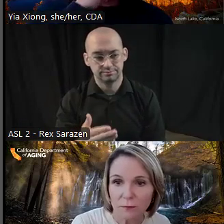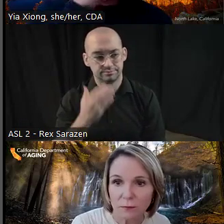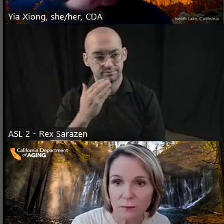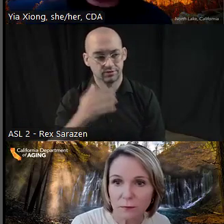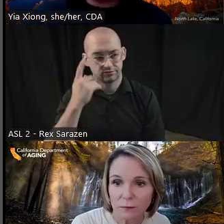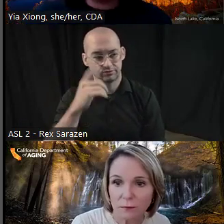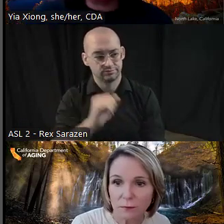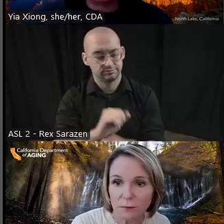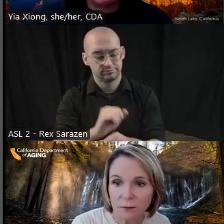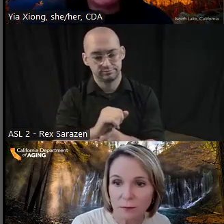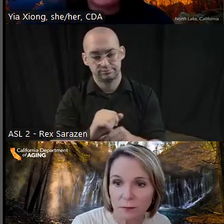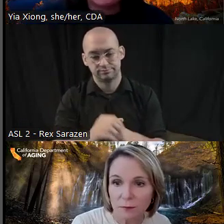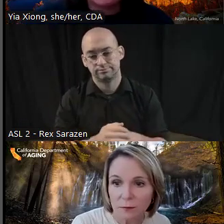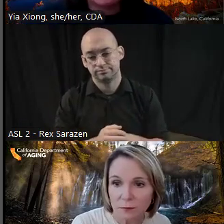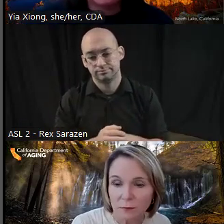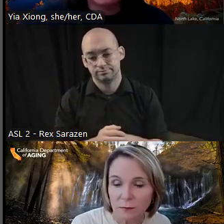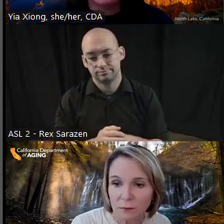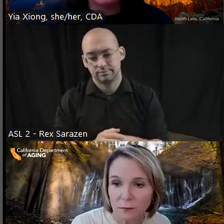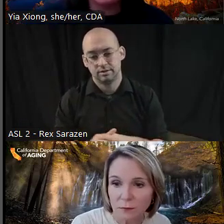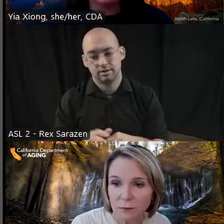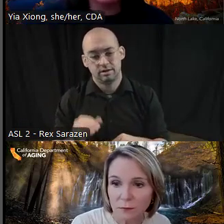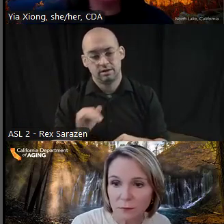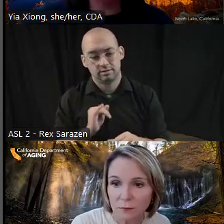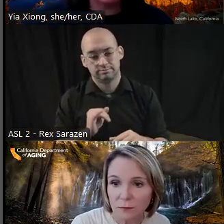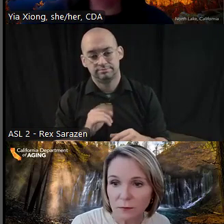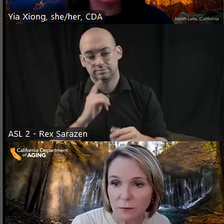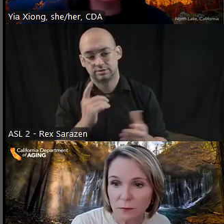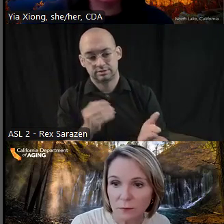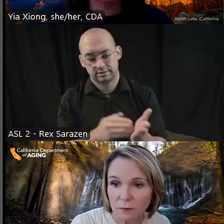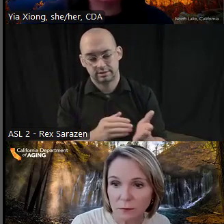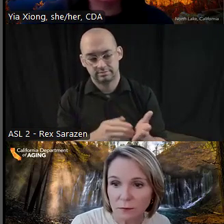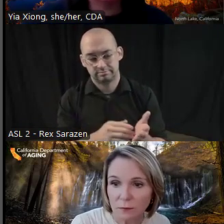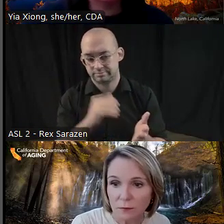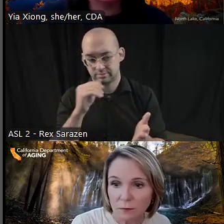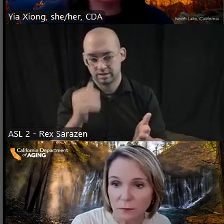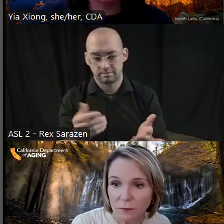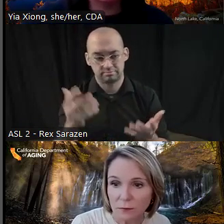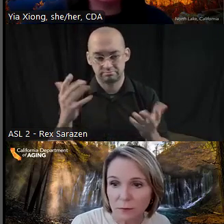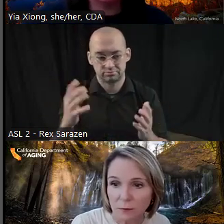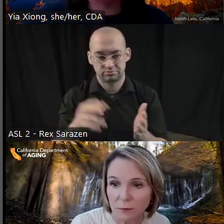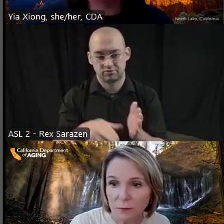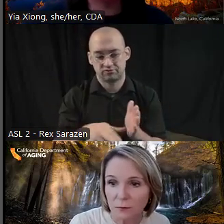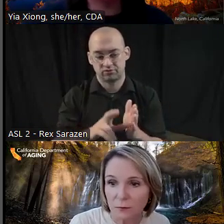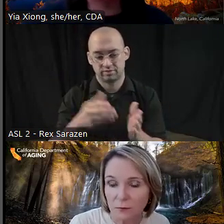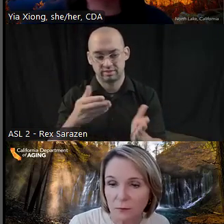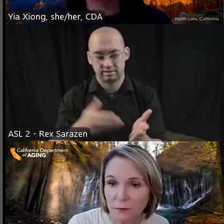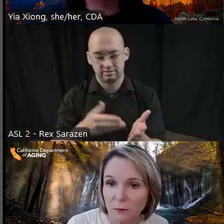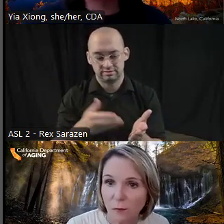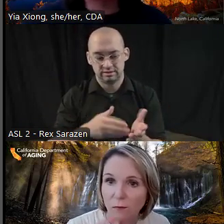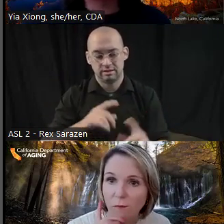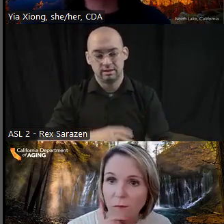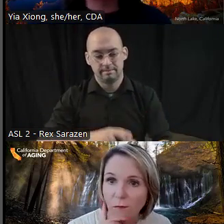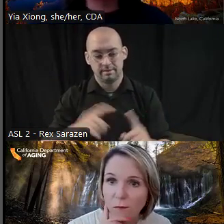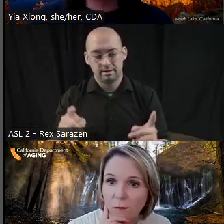I will echo that had not previously reviewed this, getting back into the swing of things. But something that I've